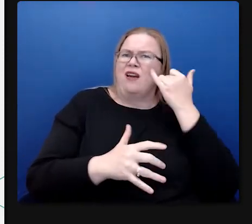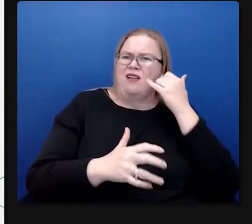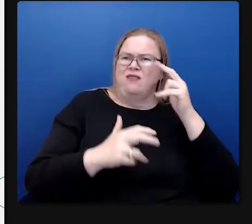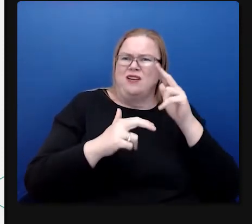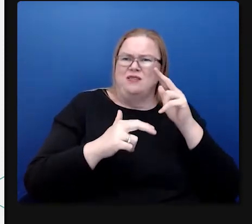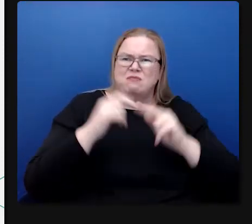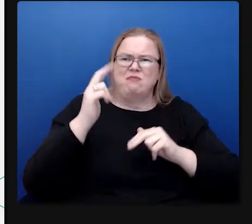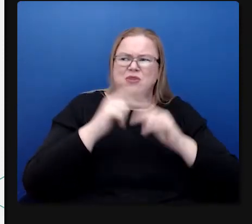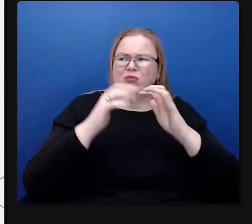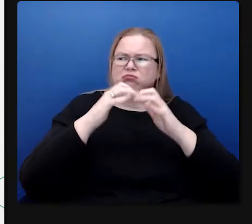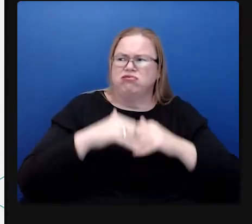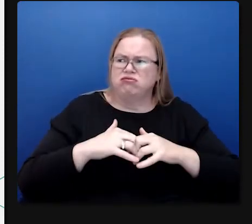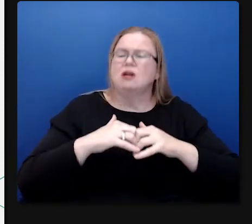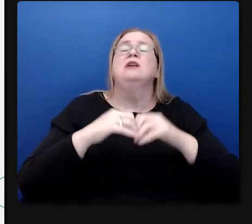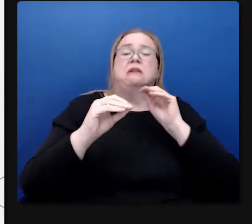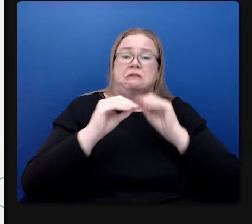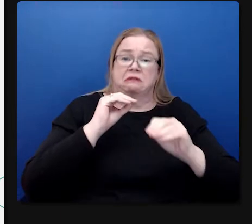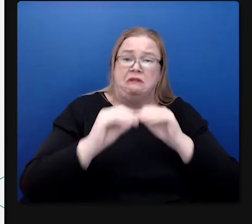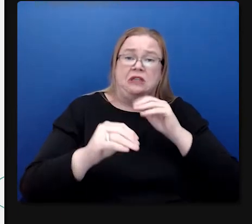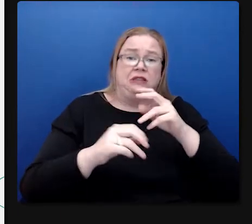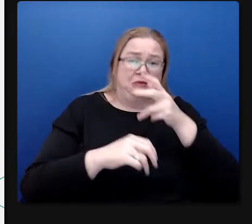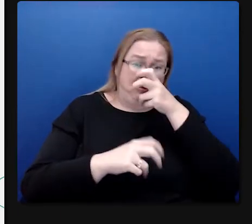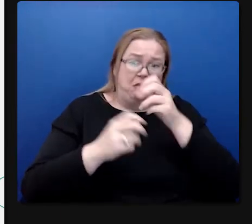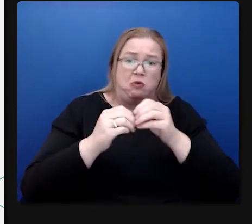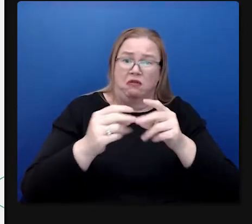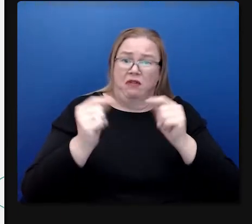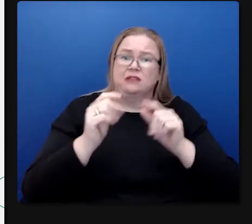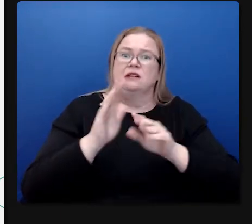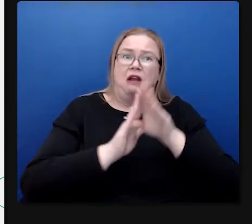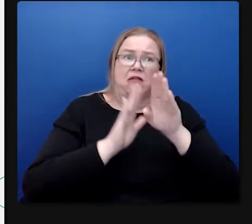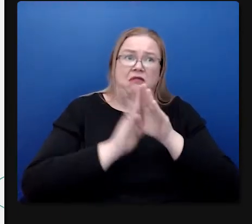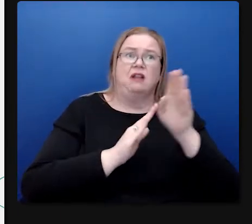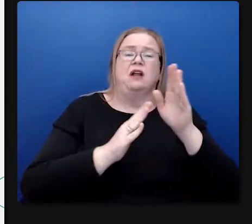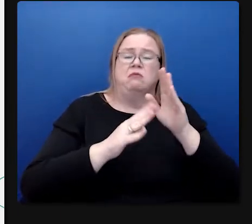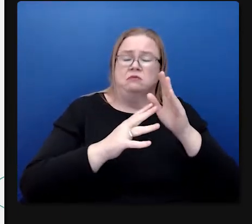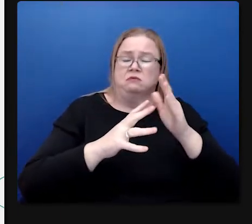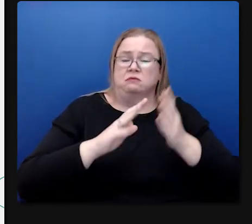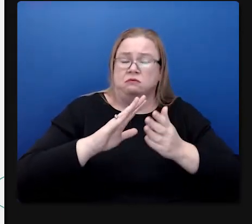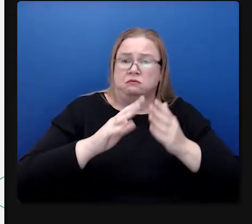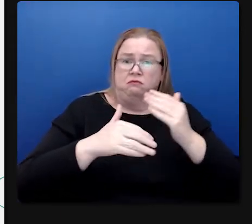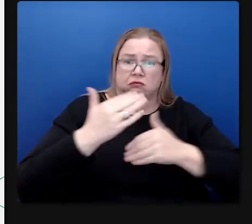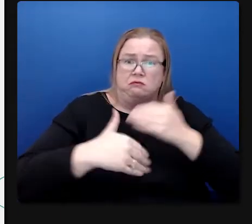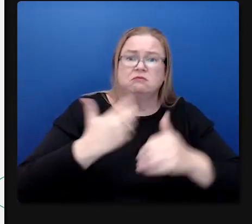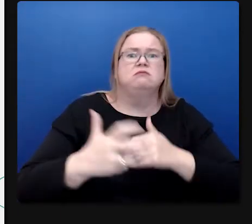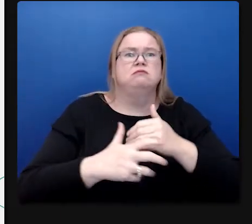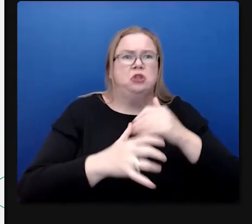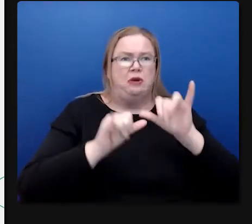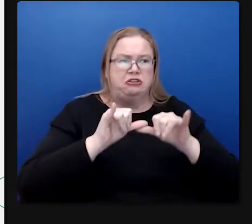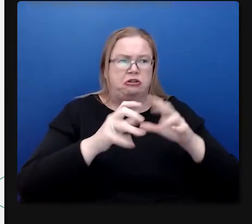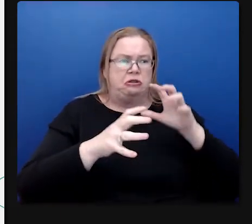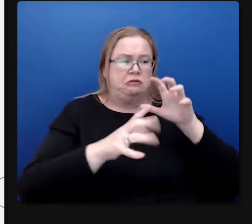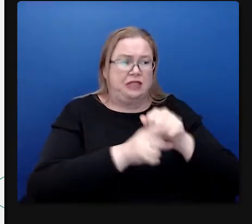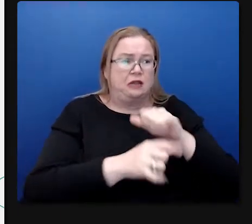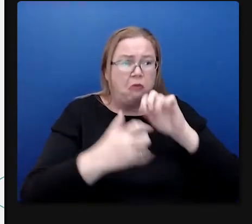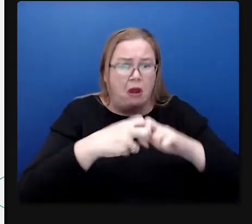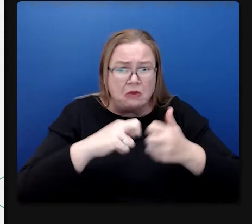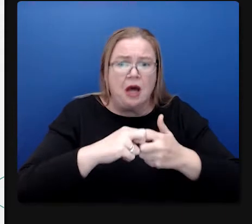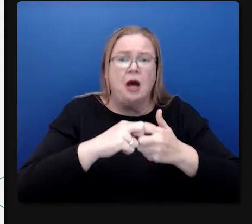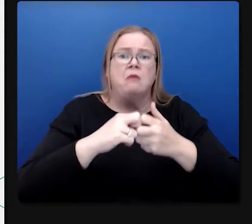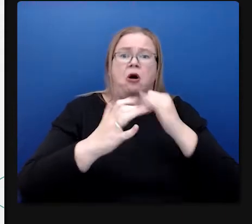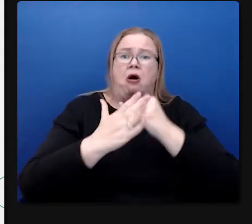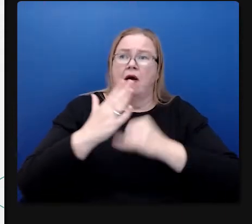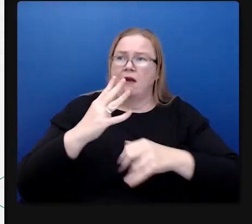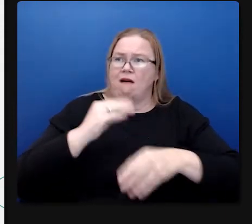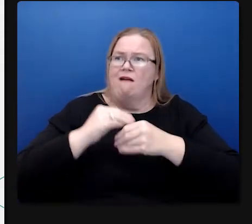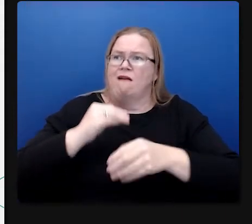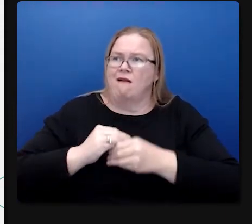broken a build can cause you to fix bugs more quickly and increase your development velocity. Engineers can catch bugs more quickly, artists can integrate assets